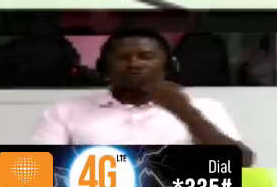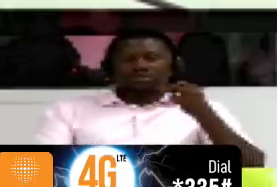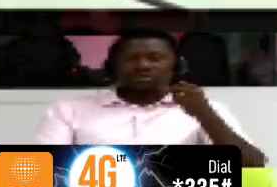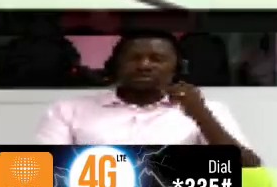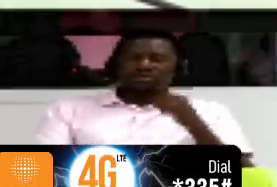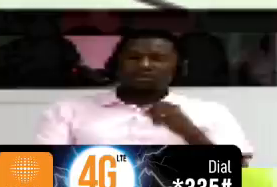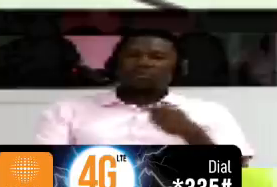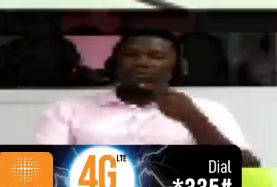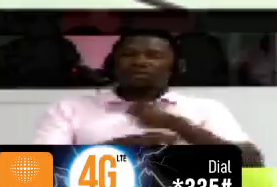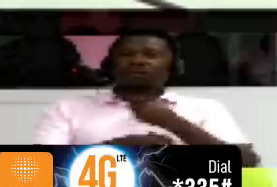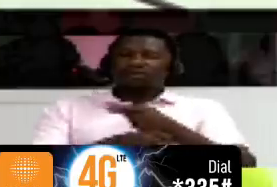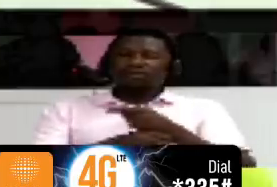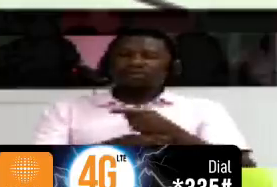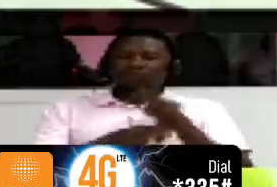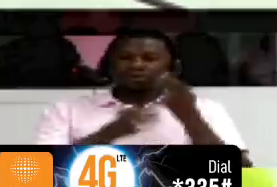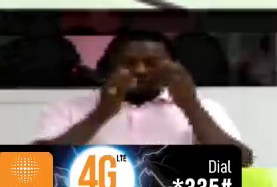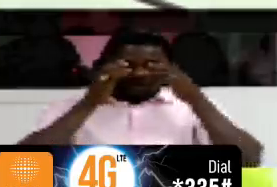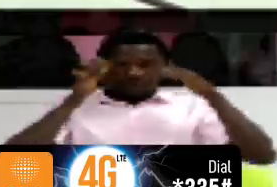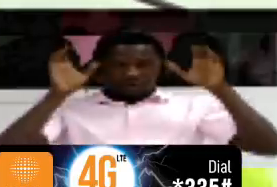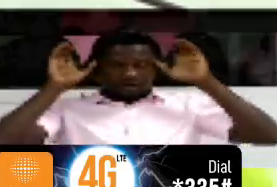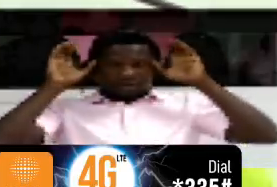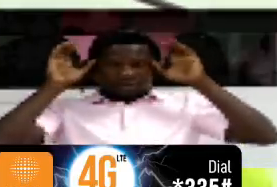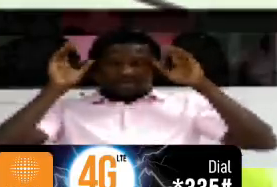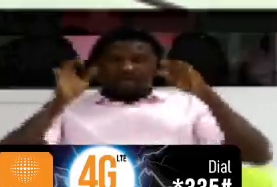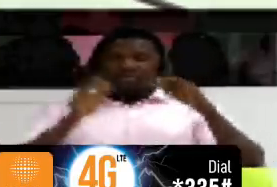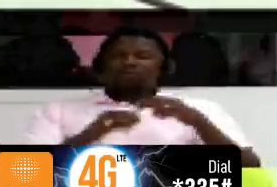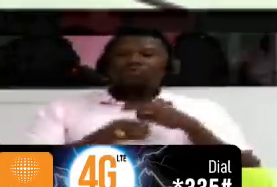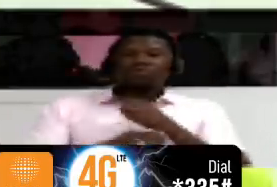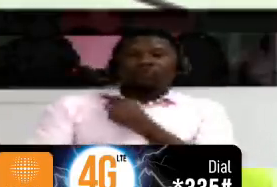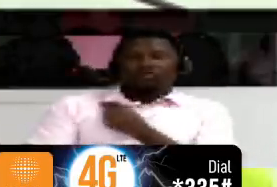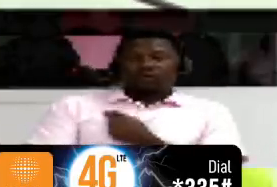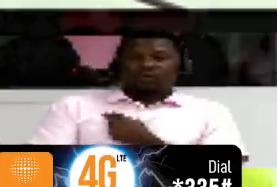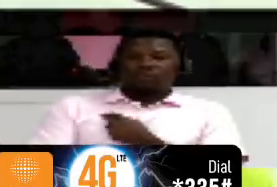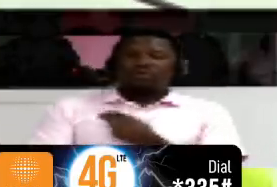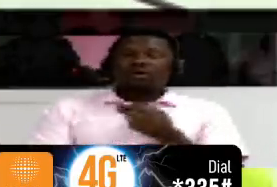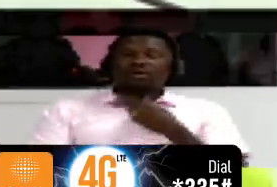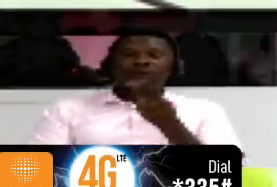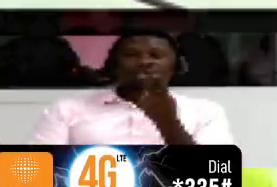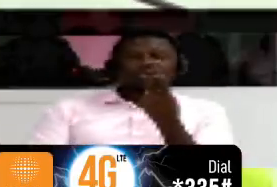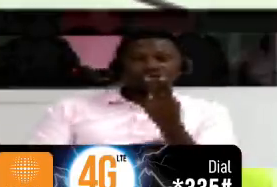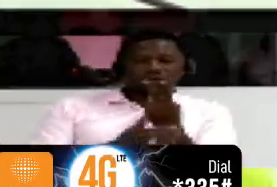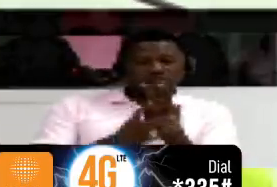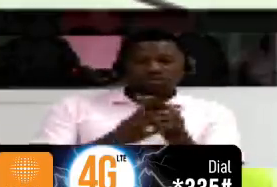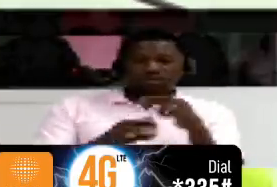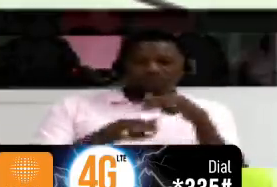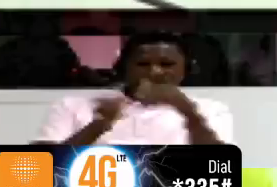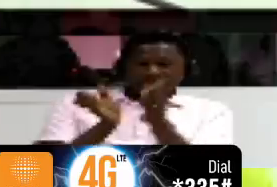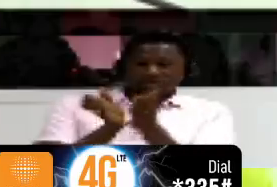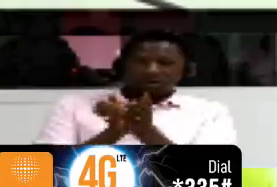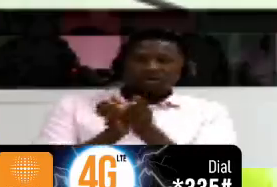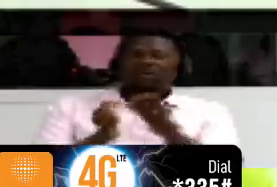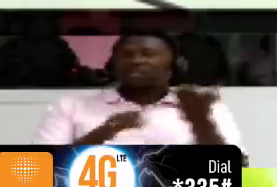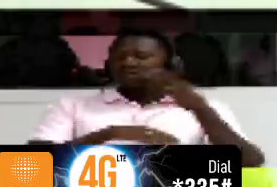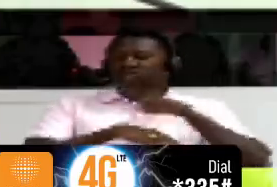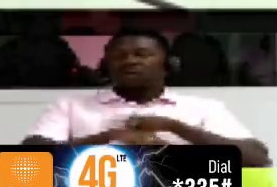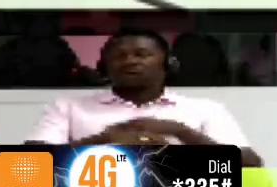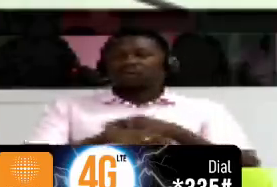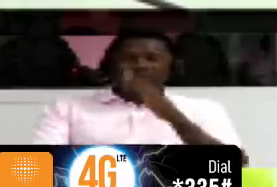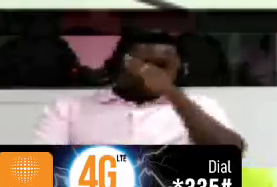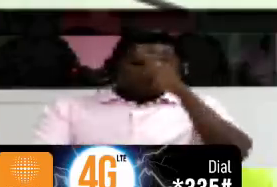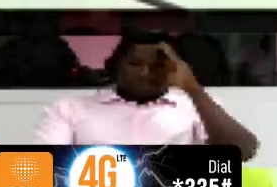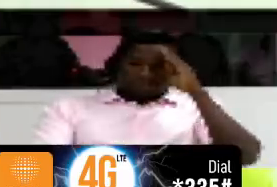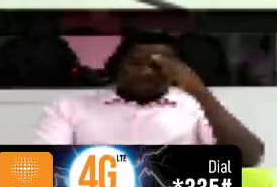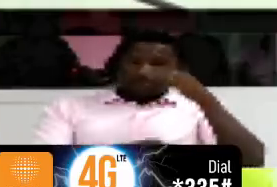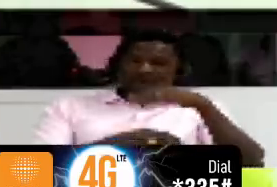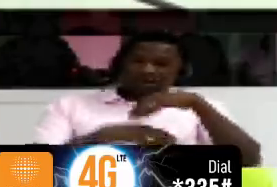Sub-Union has two components of students' union, because then at the time, Brikama campus and Banjul